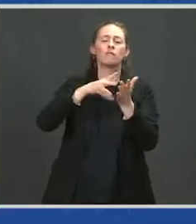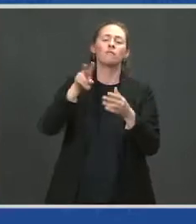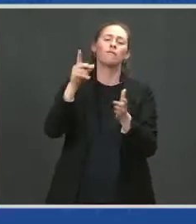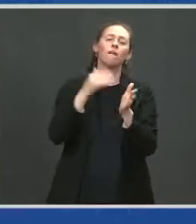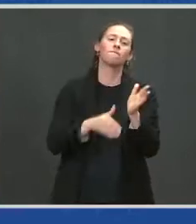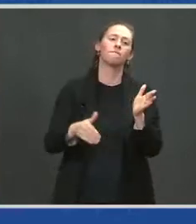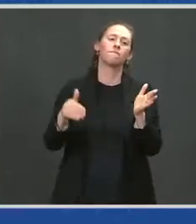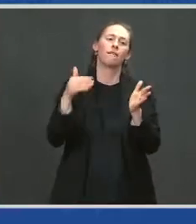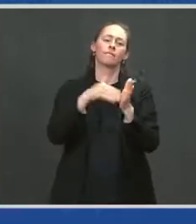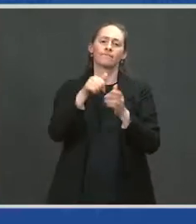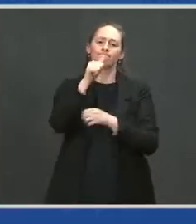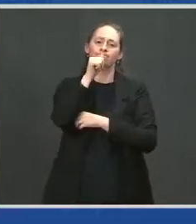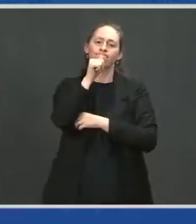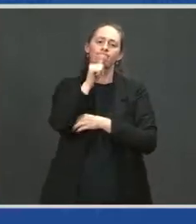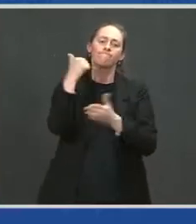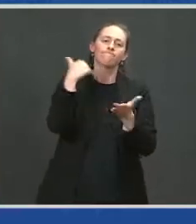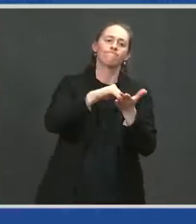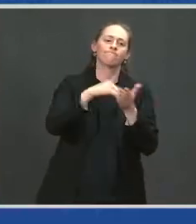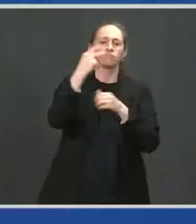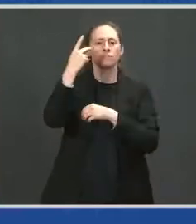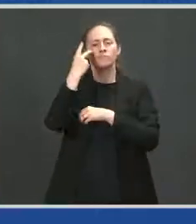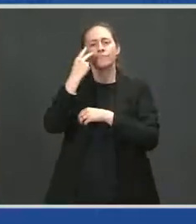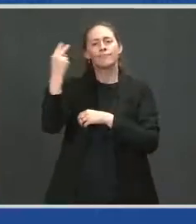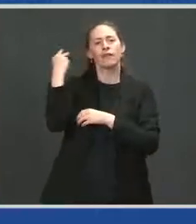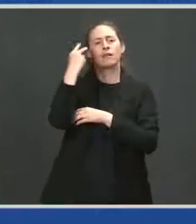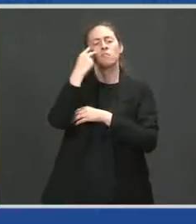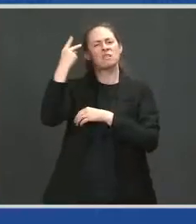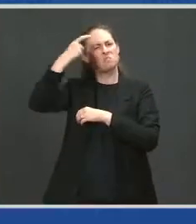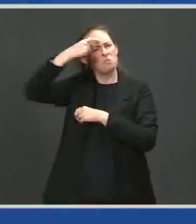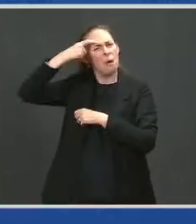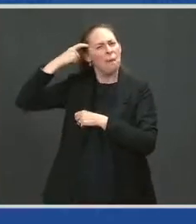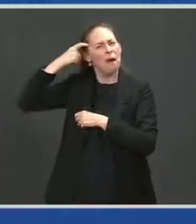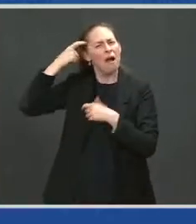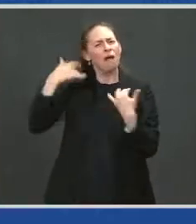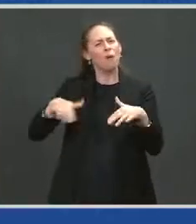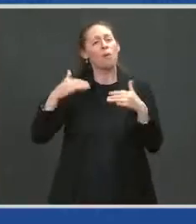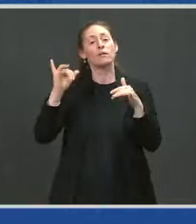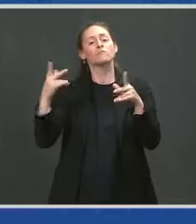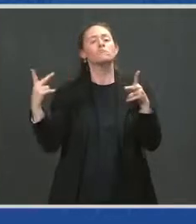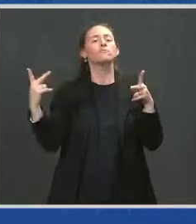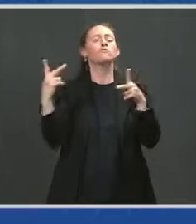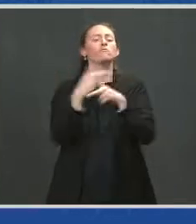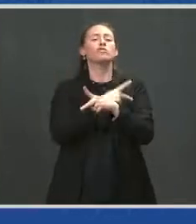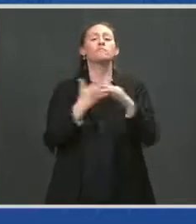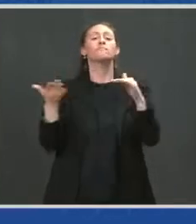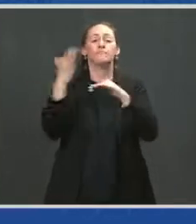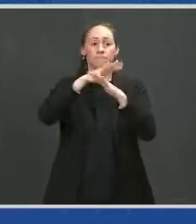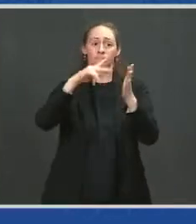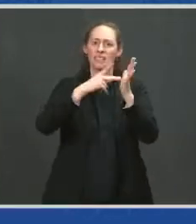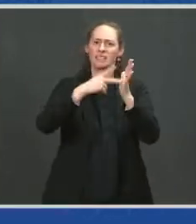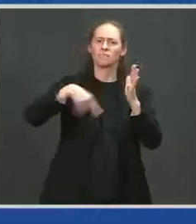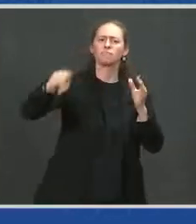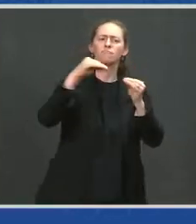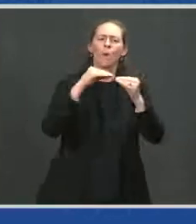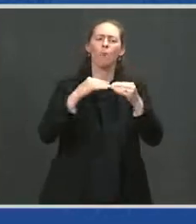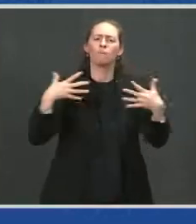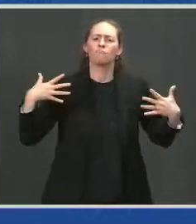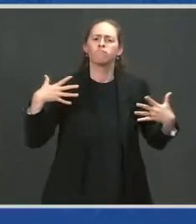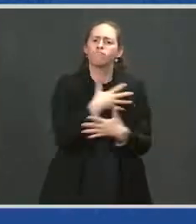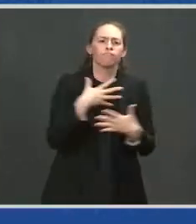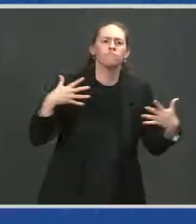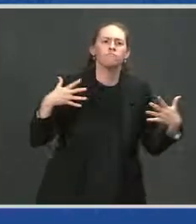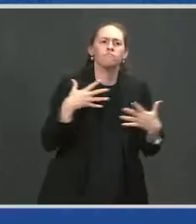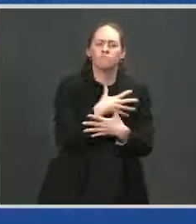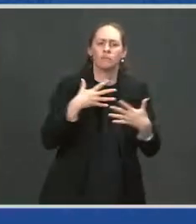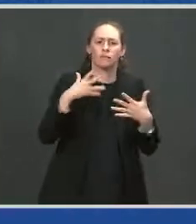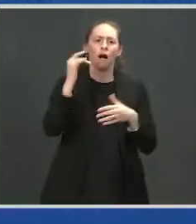It's a trauma. On top of the fear so many people of color live with every day